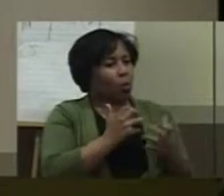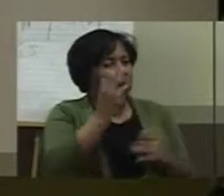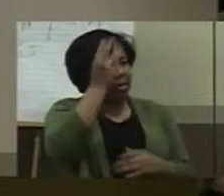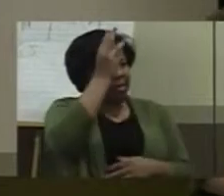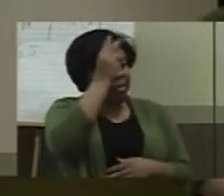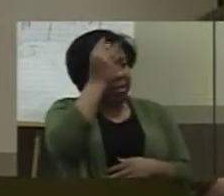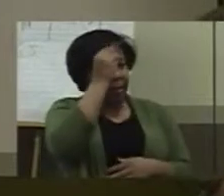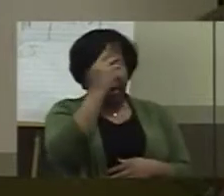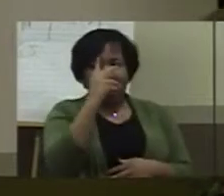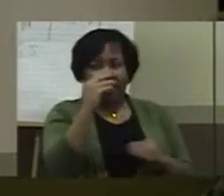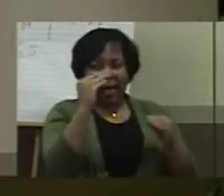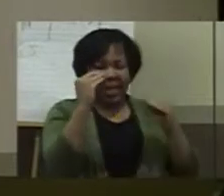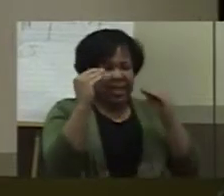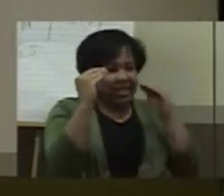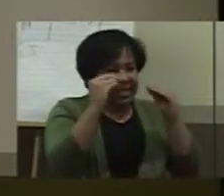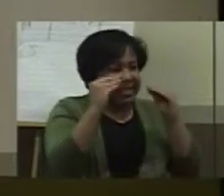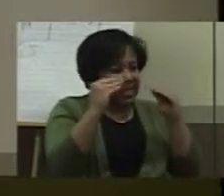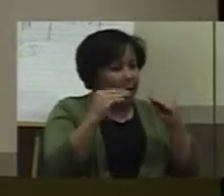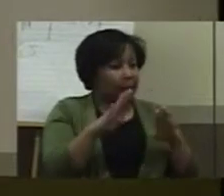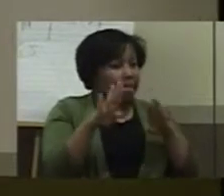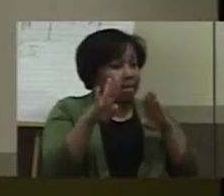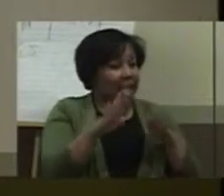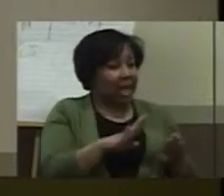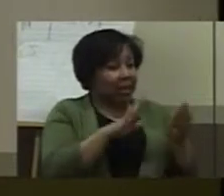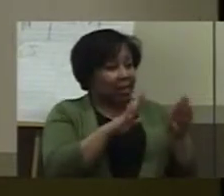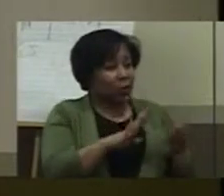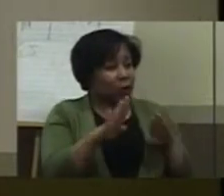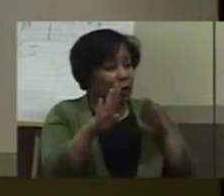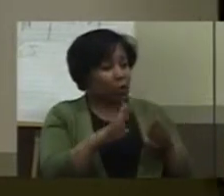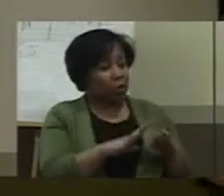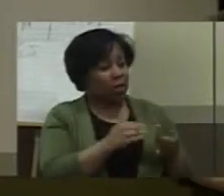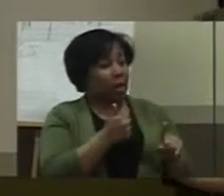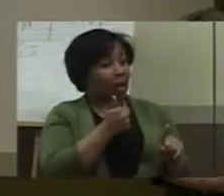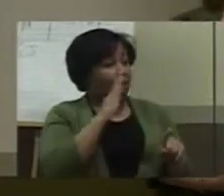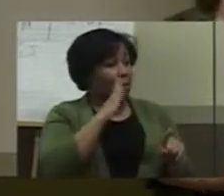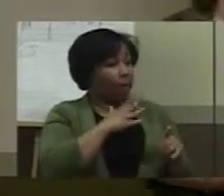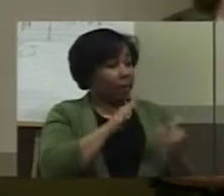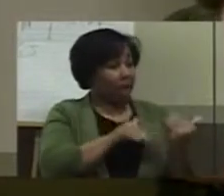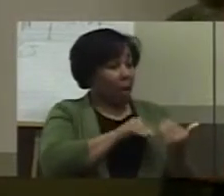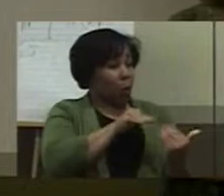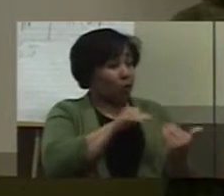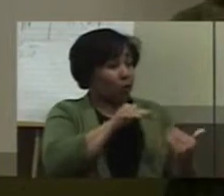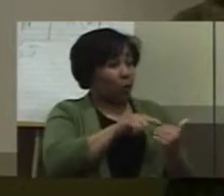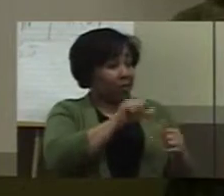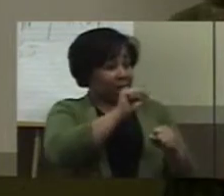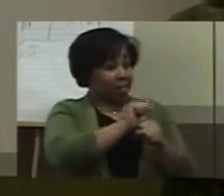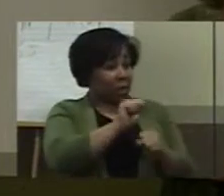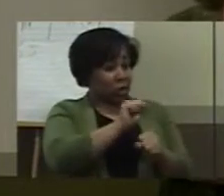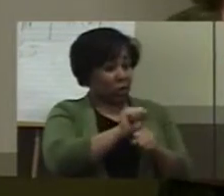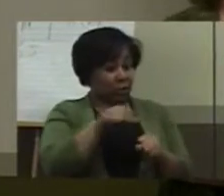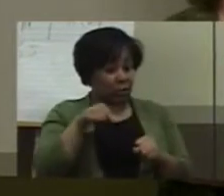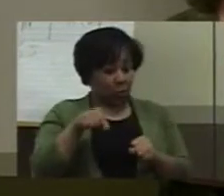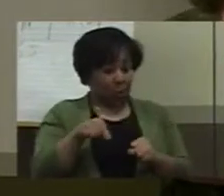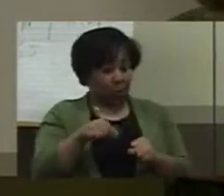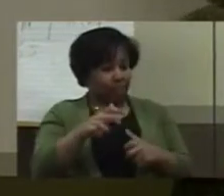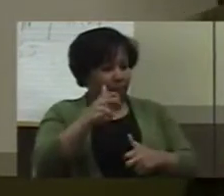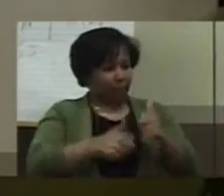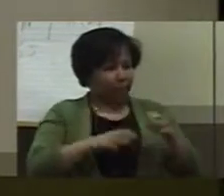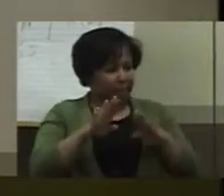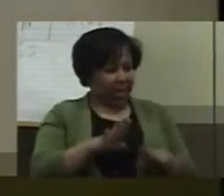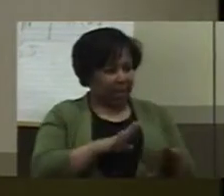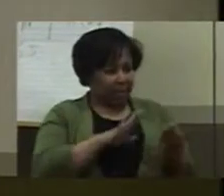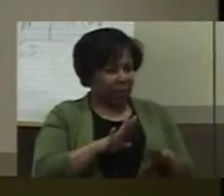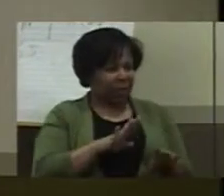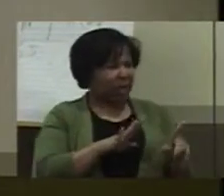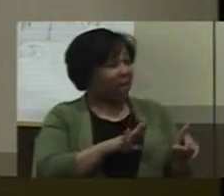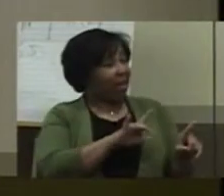think about teaching behaviors that are going to be functionally equivalent to the problem behavior.